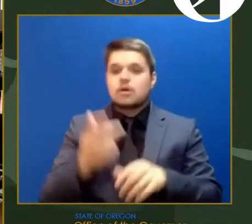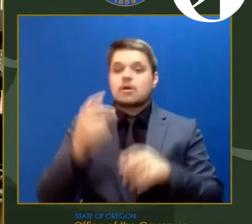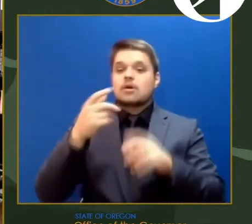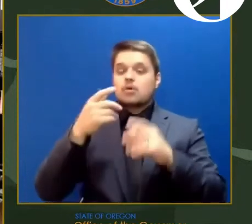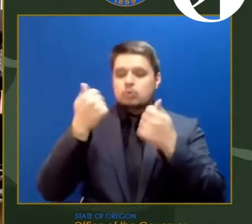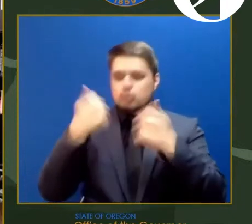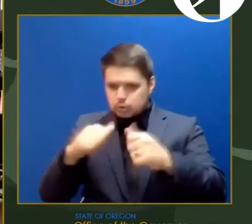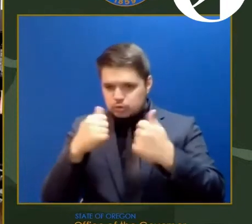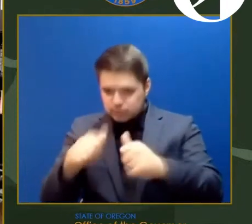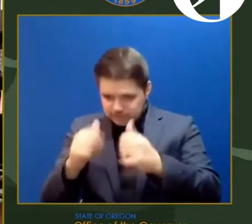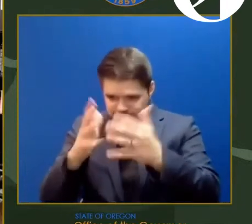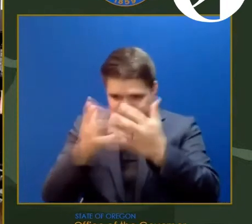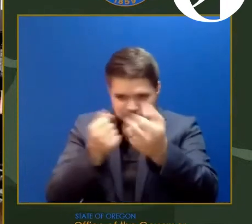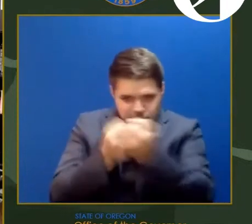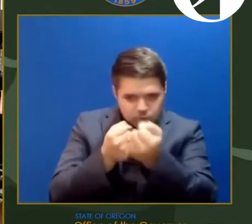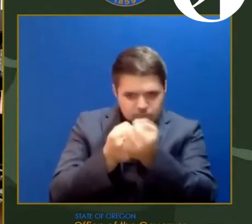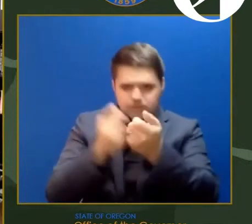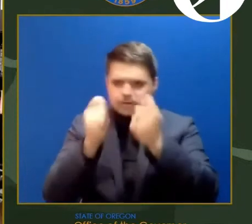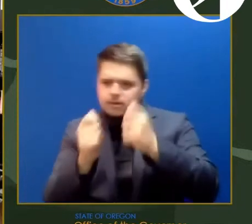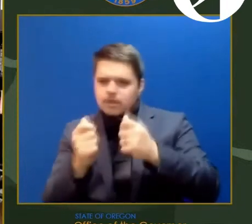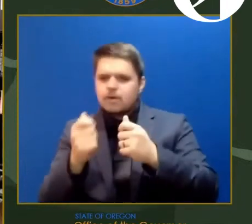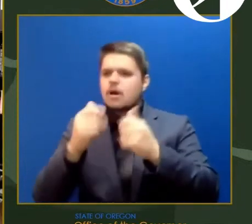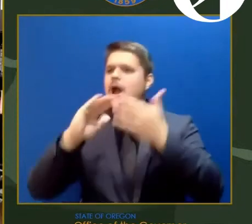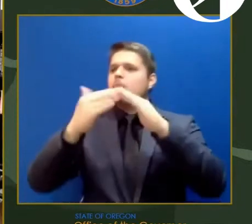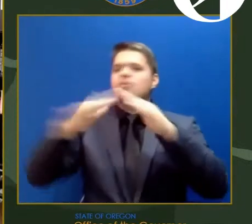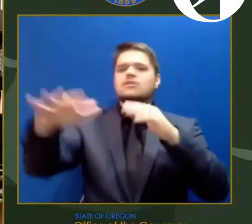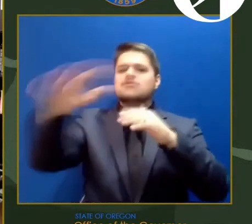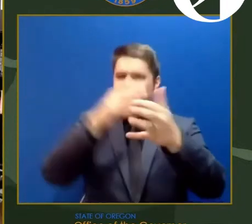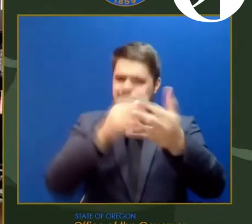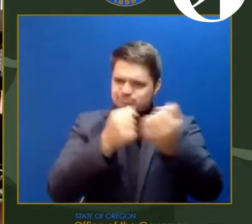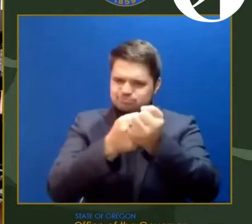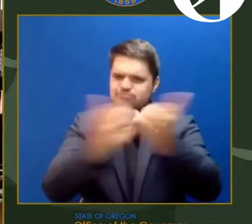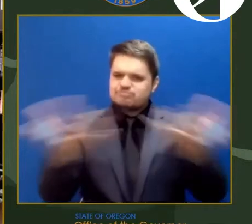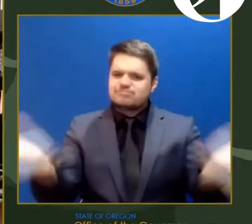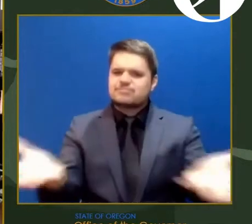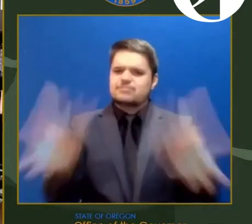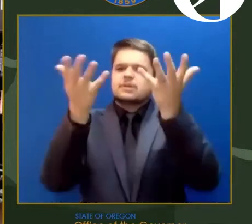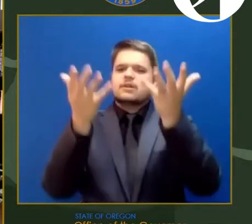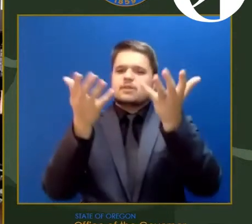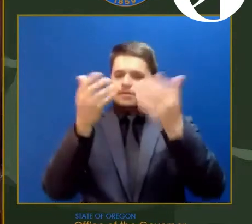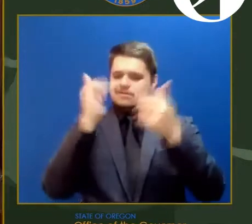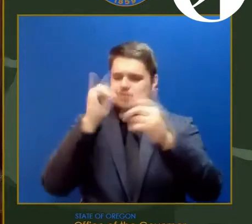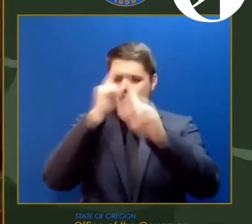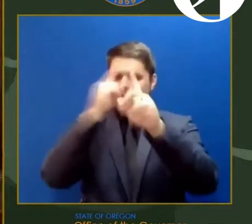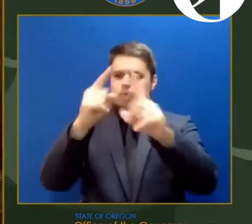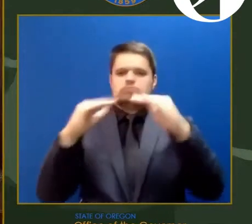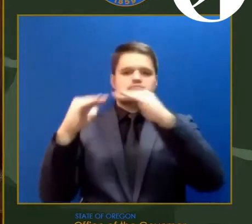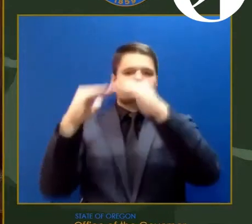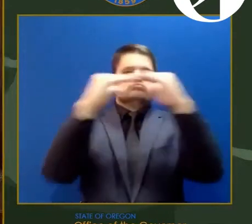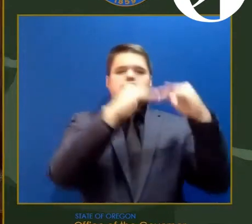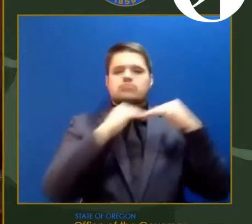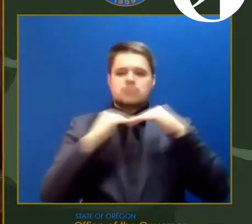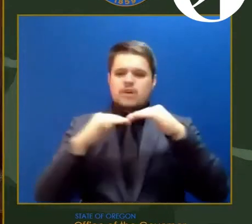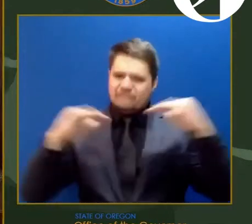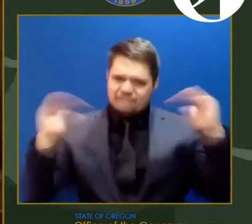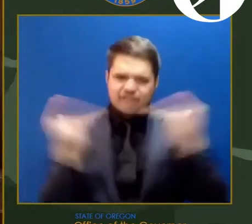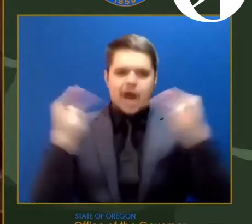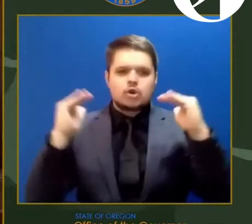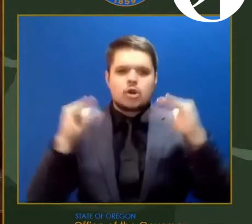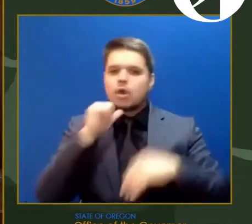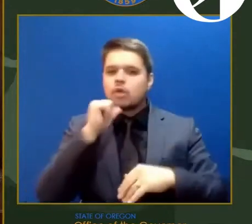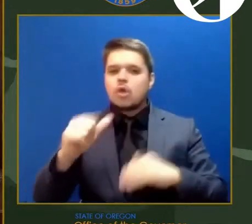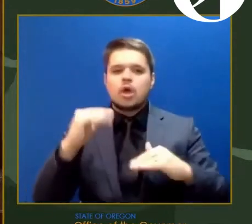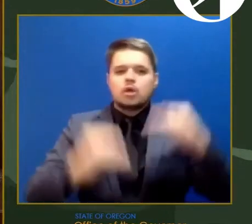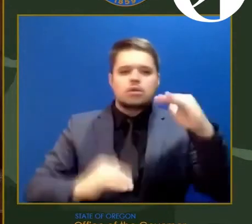our time to act and begin to rebuild a system of justice built on fairness and equity. Raina, you're working on